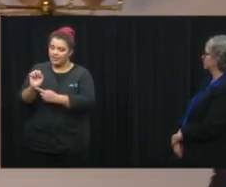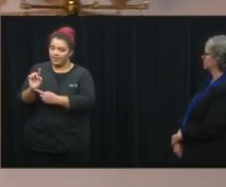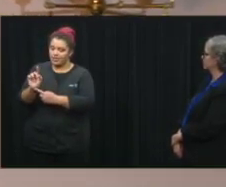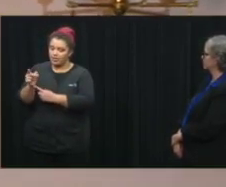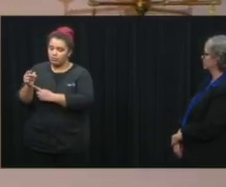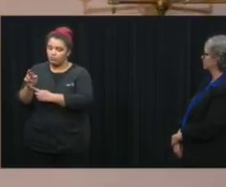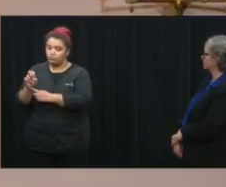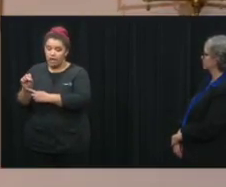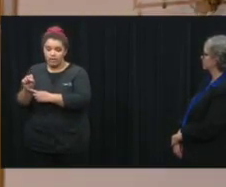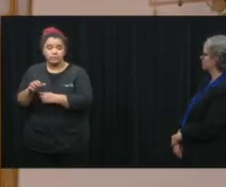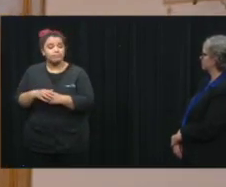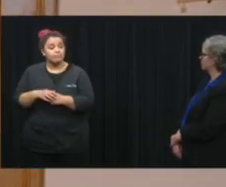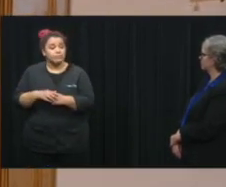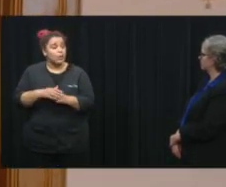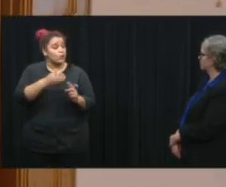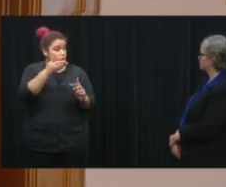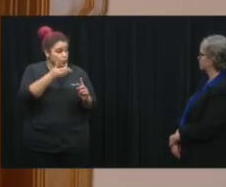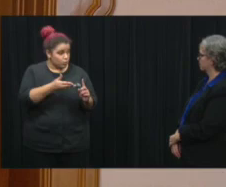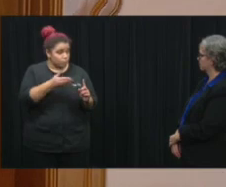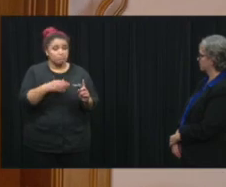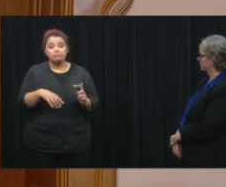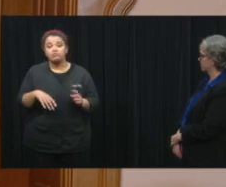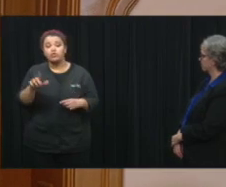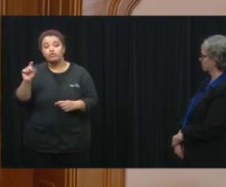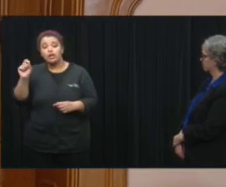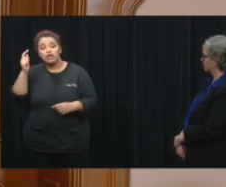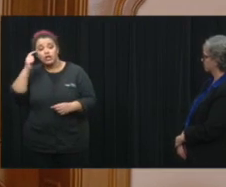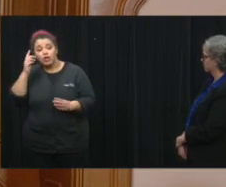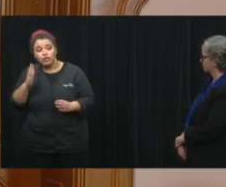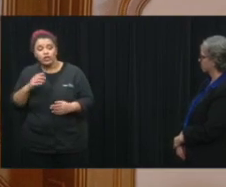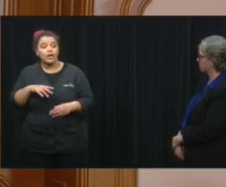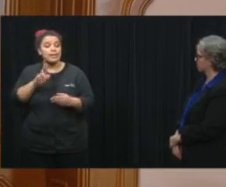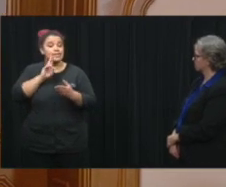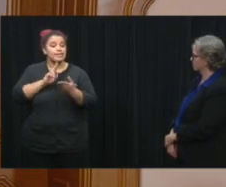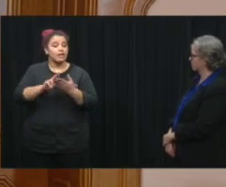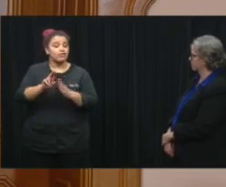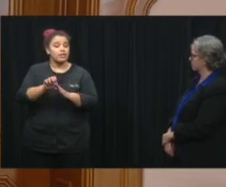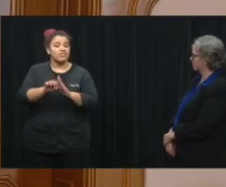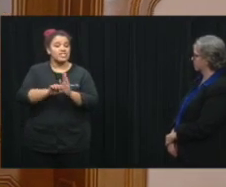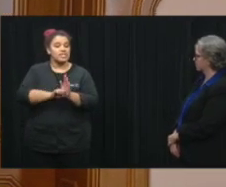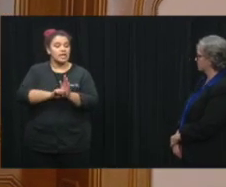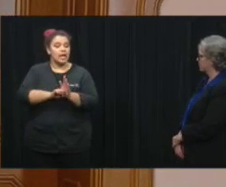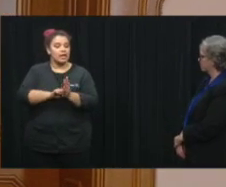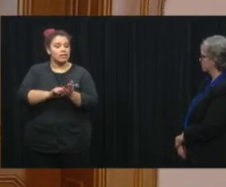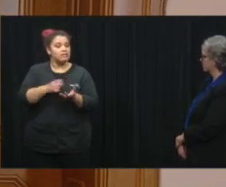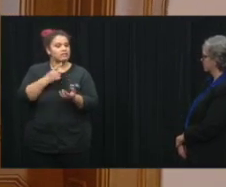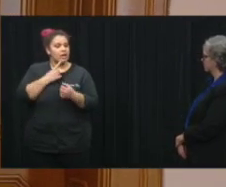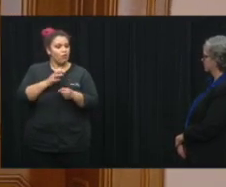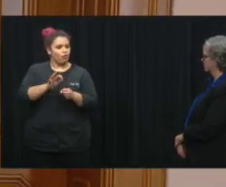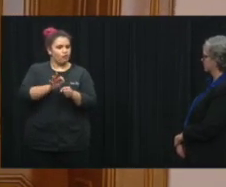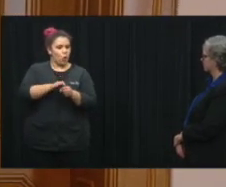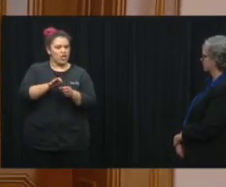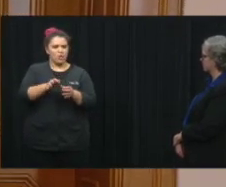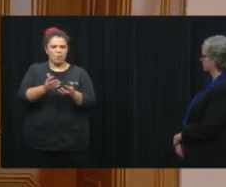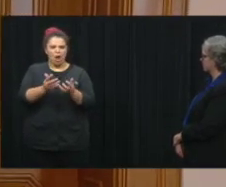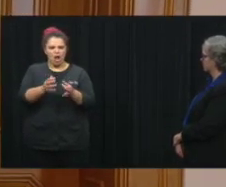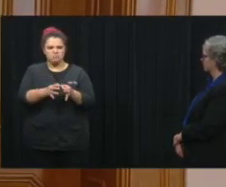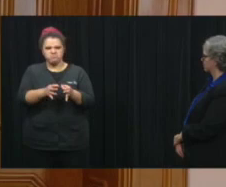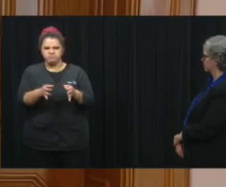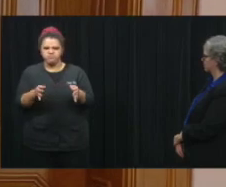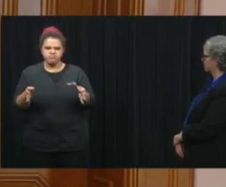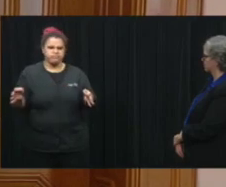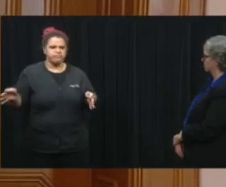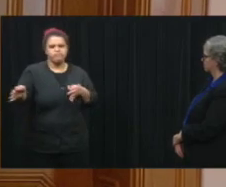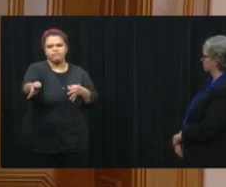You, the Lieutenant Governor, and the Secretary of State advocated for a much longer voting period than is contained in